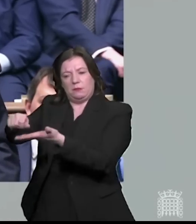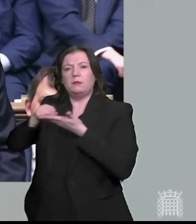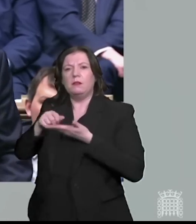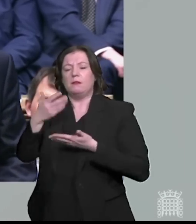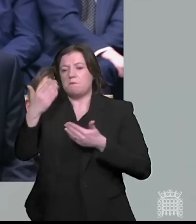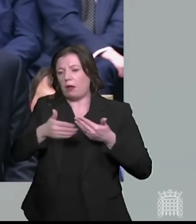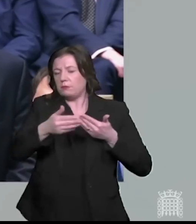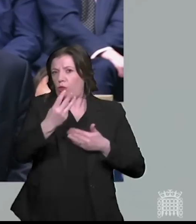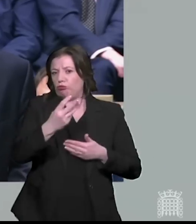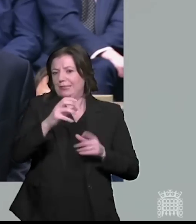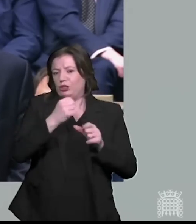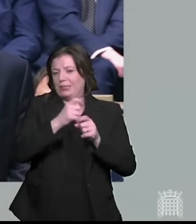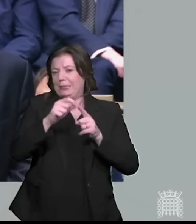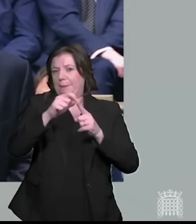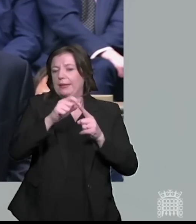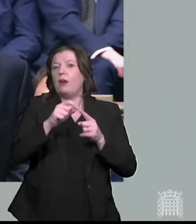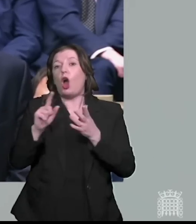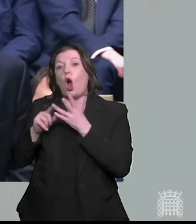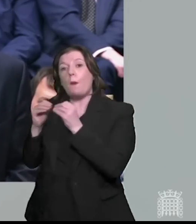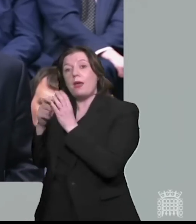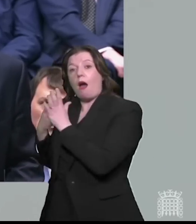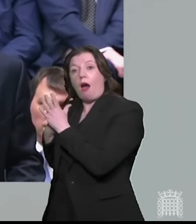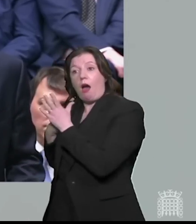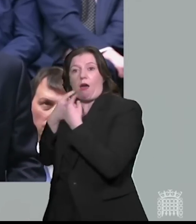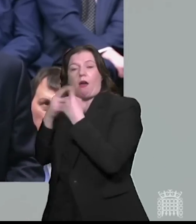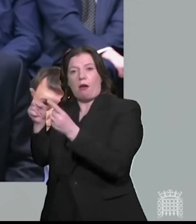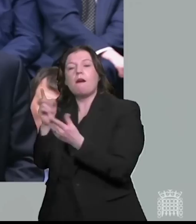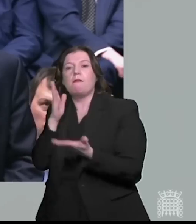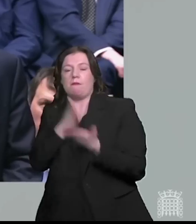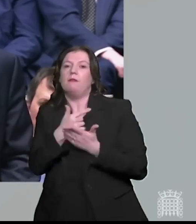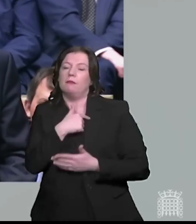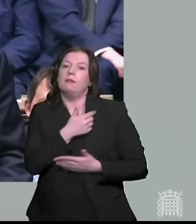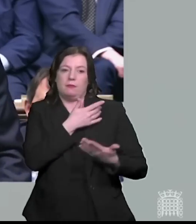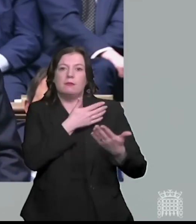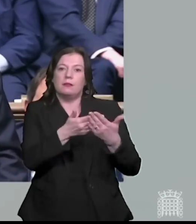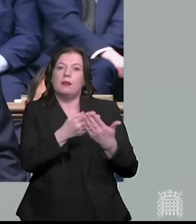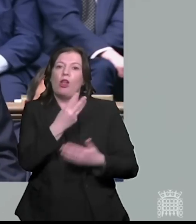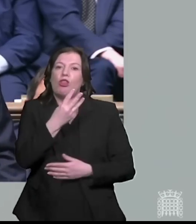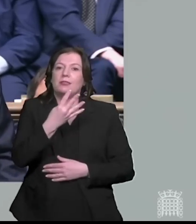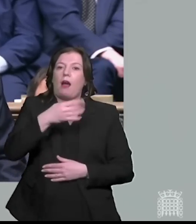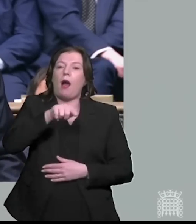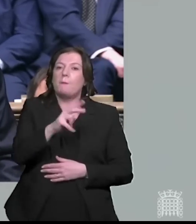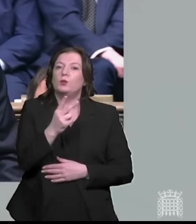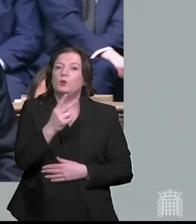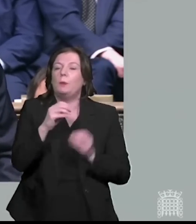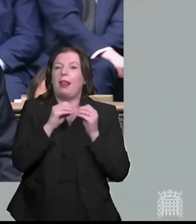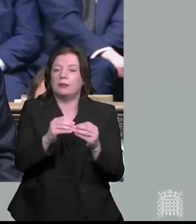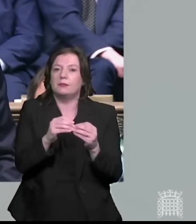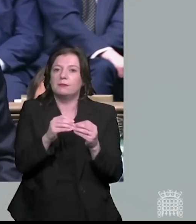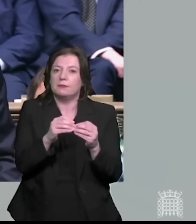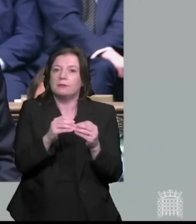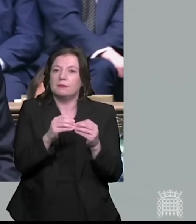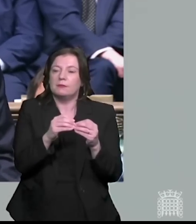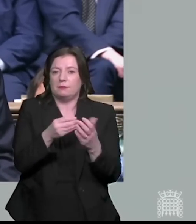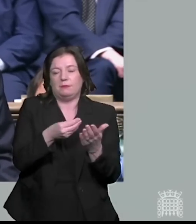GDP over the same period. The OBR confirmed today that we're meeting that rule with a buffer of £39.2 billion. In